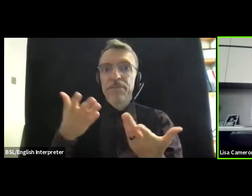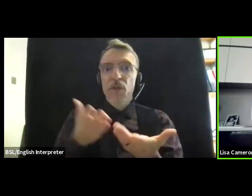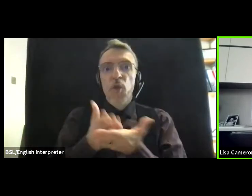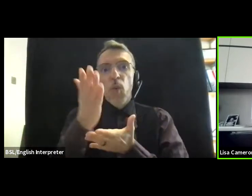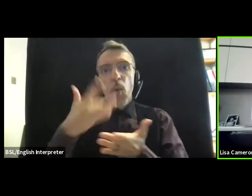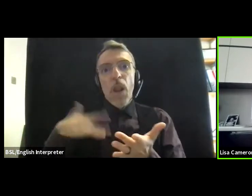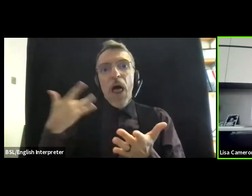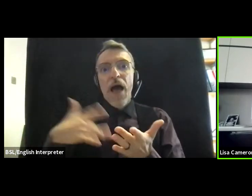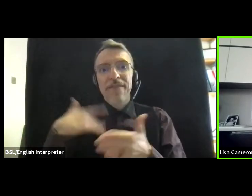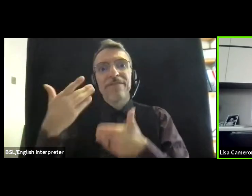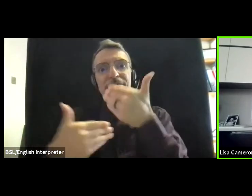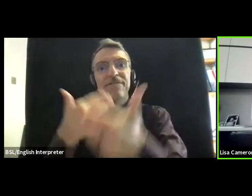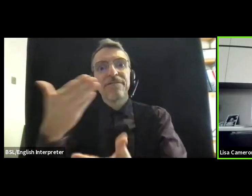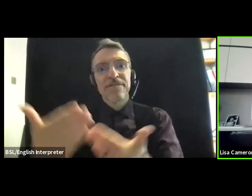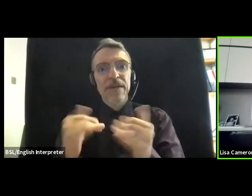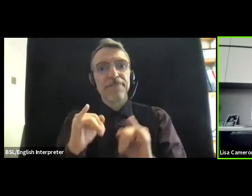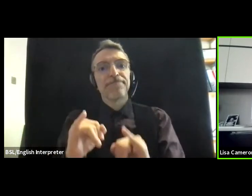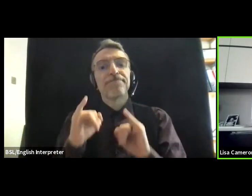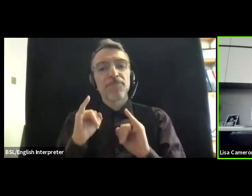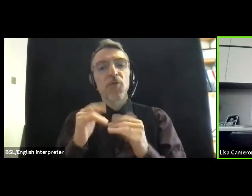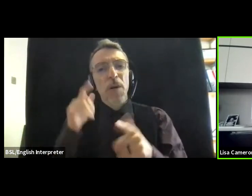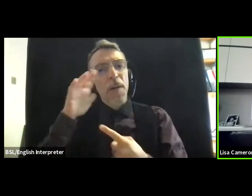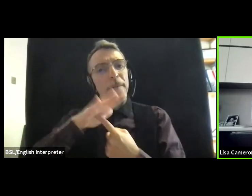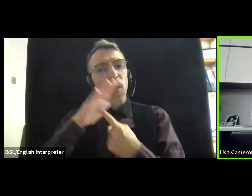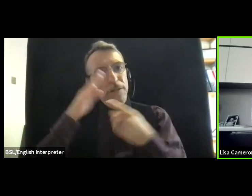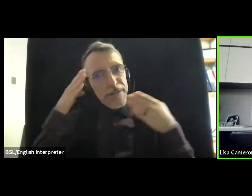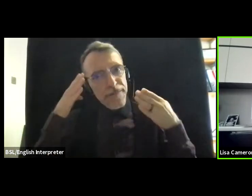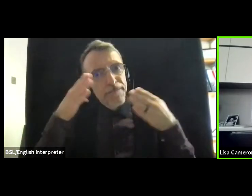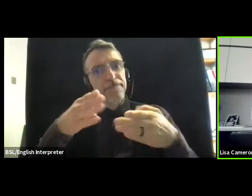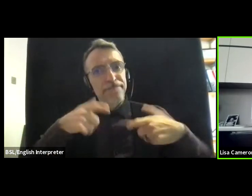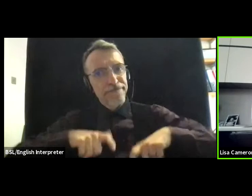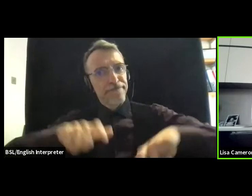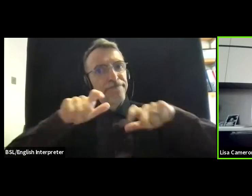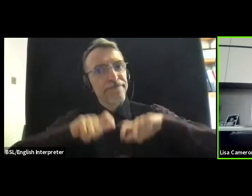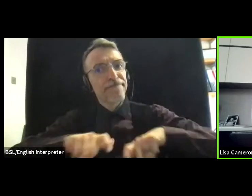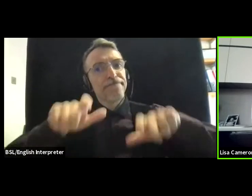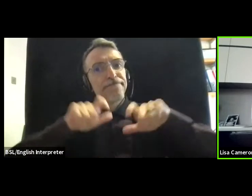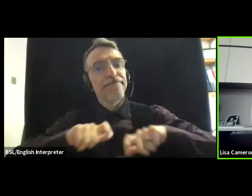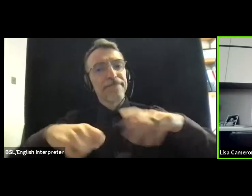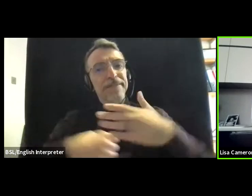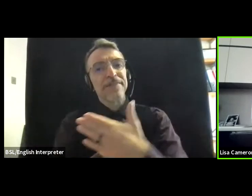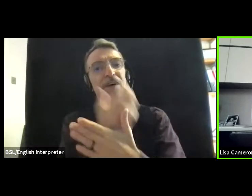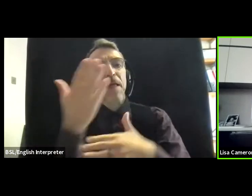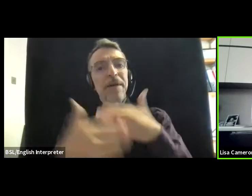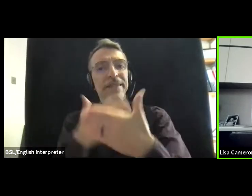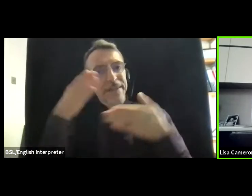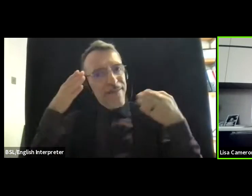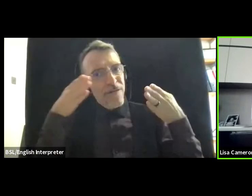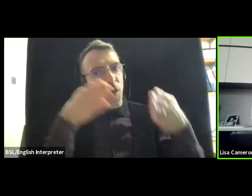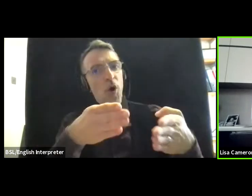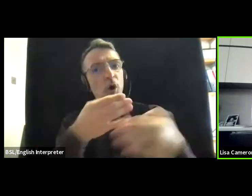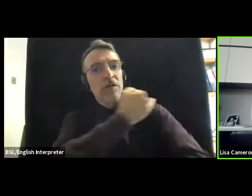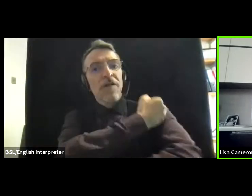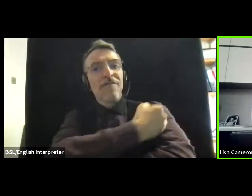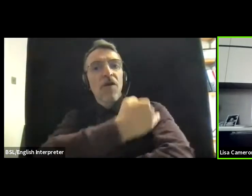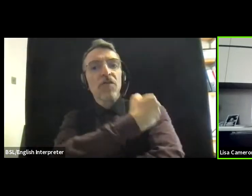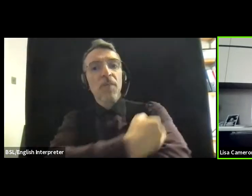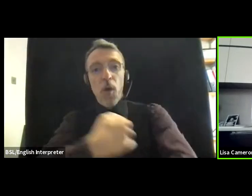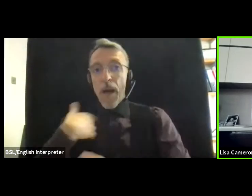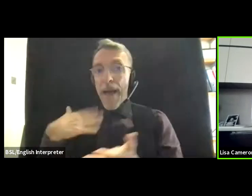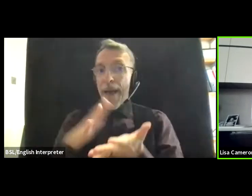so important that we focus our Sustainable Development Goals efforts on the most vulnerable. And I know as a Member of